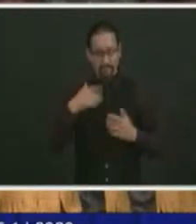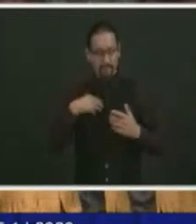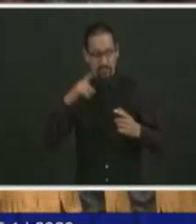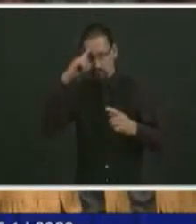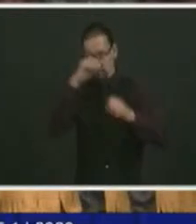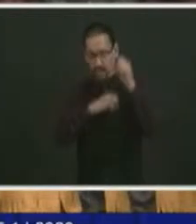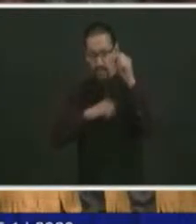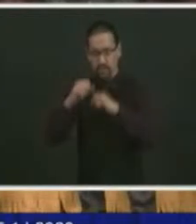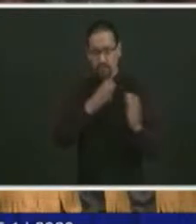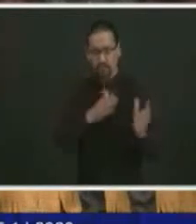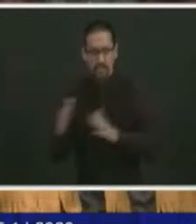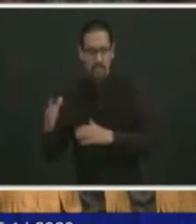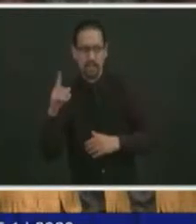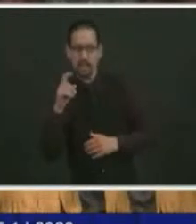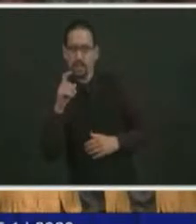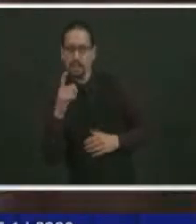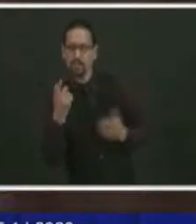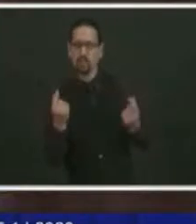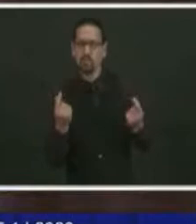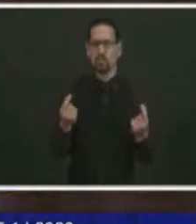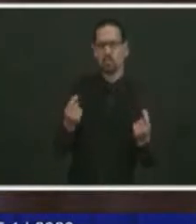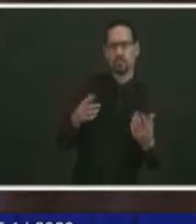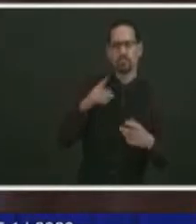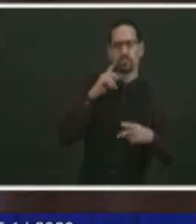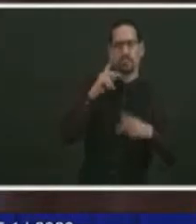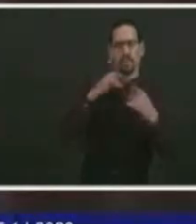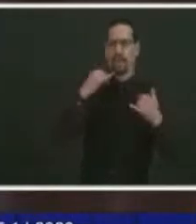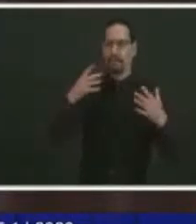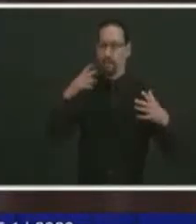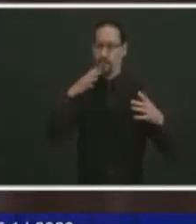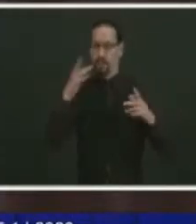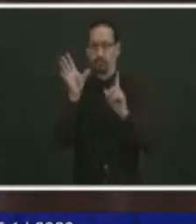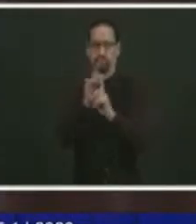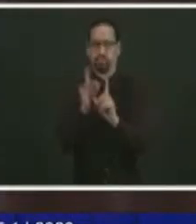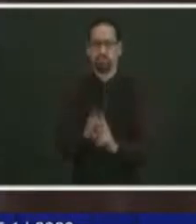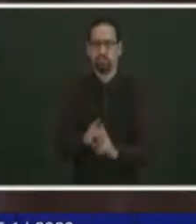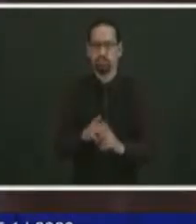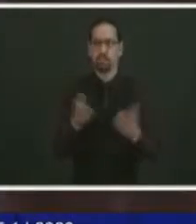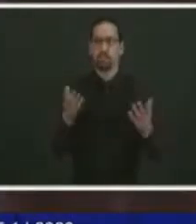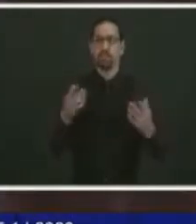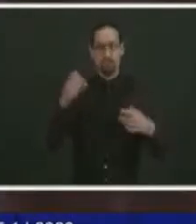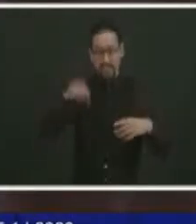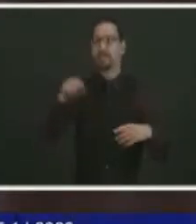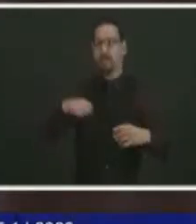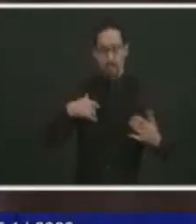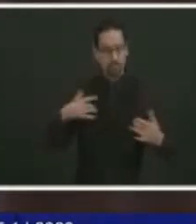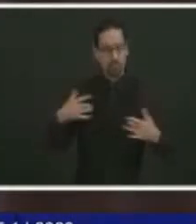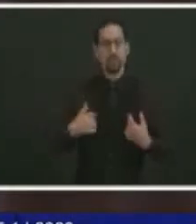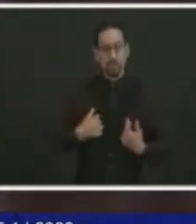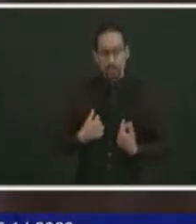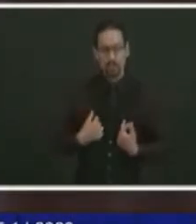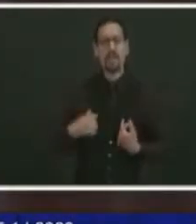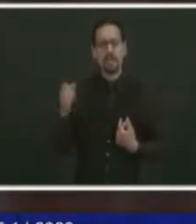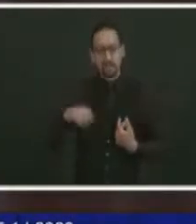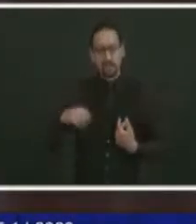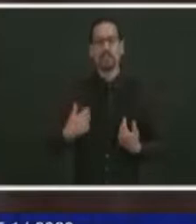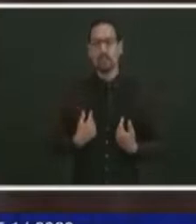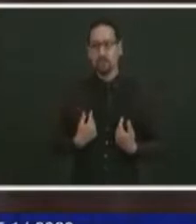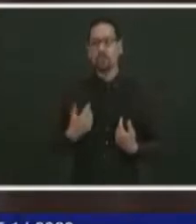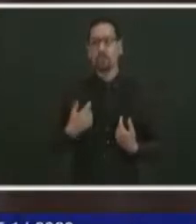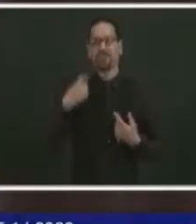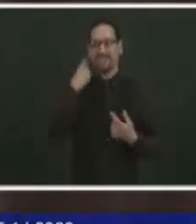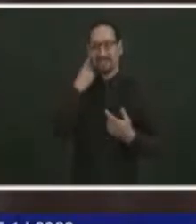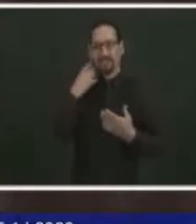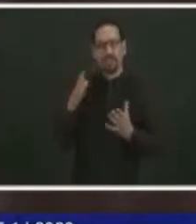tested positive? I'm worried about it. I'd be crazy not to be worried about it. Basically, I was just talking to John. I mean, we know this